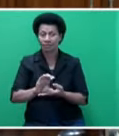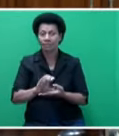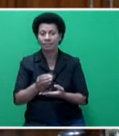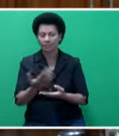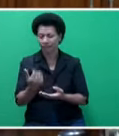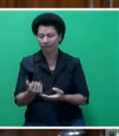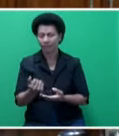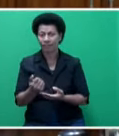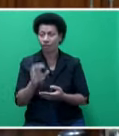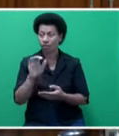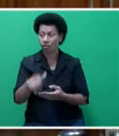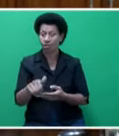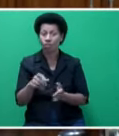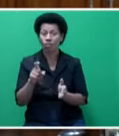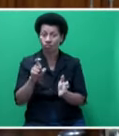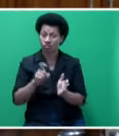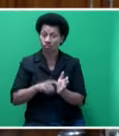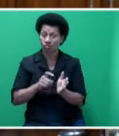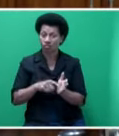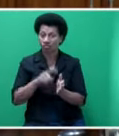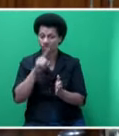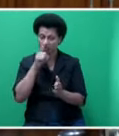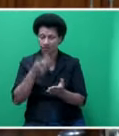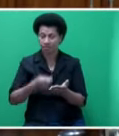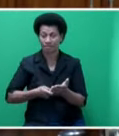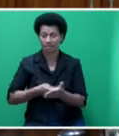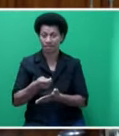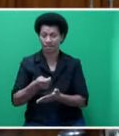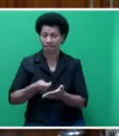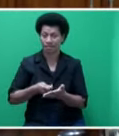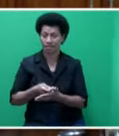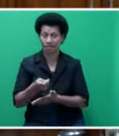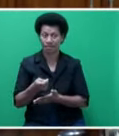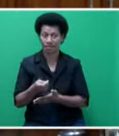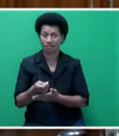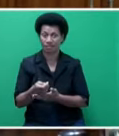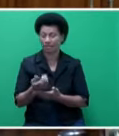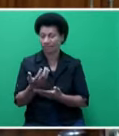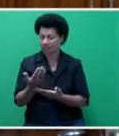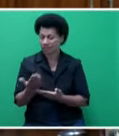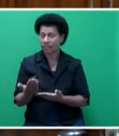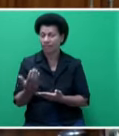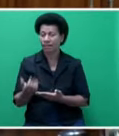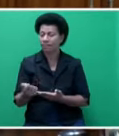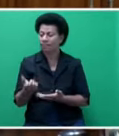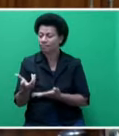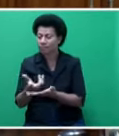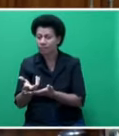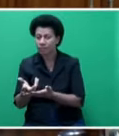loan repayments they are unable to meet, and they have had arrangements with the financial